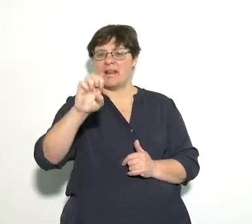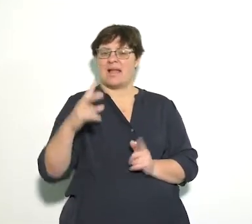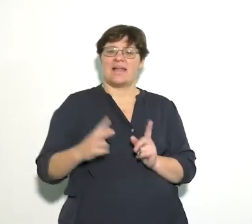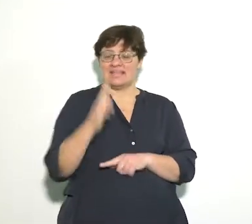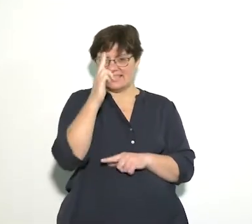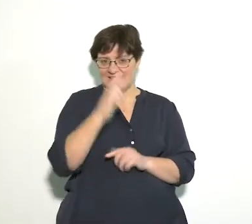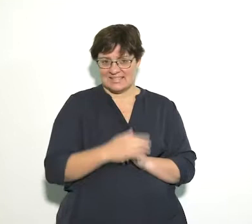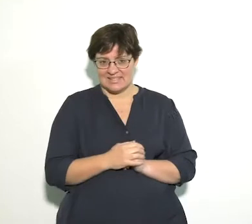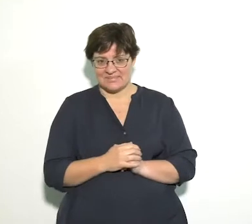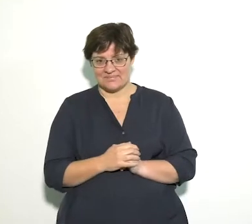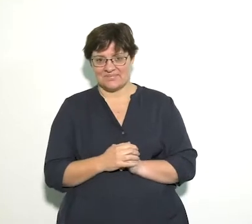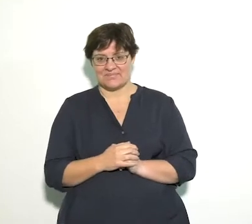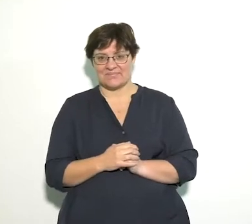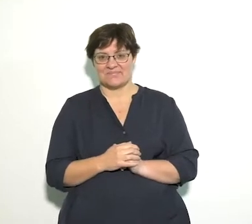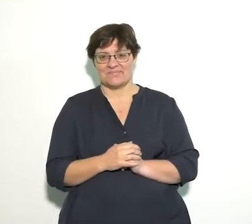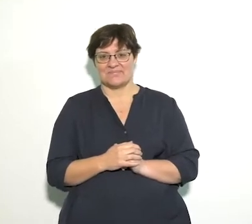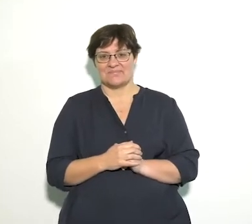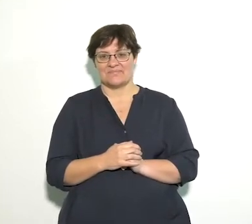on the lines.